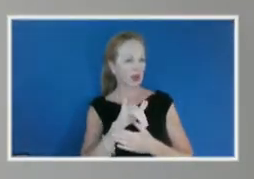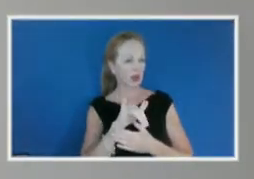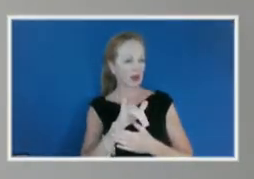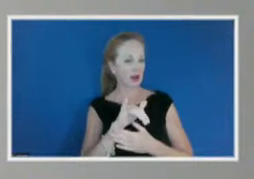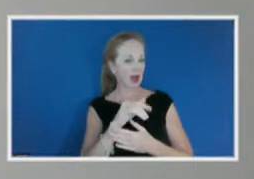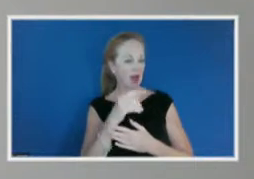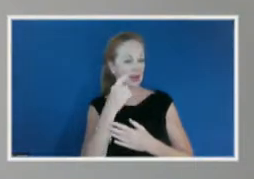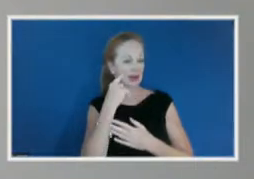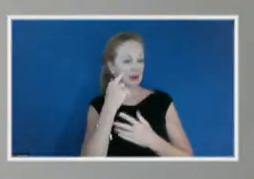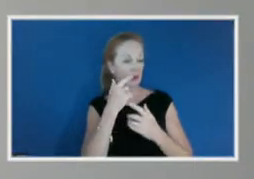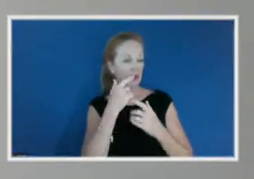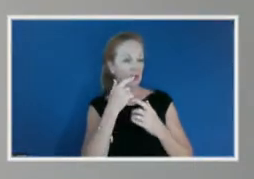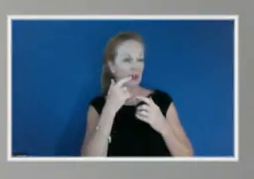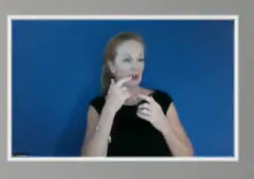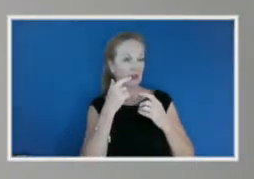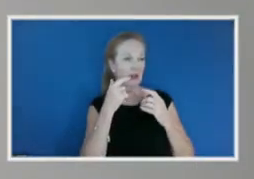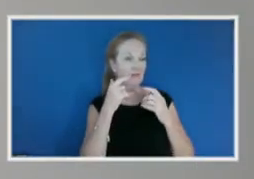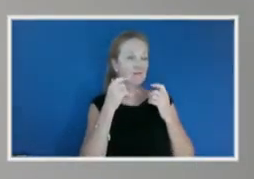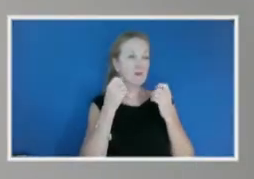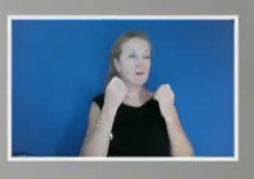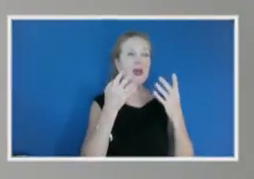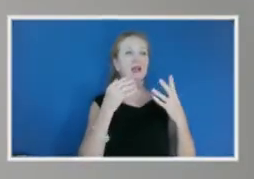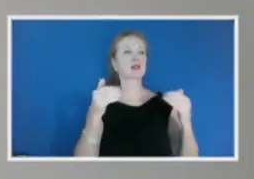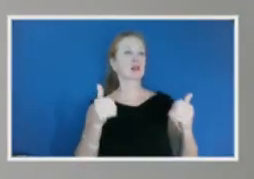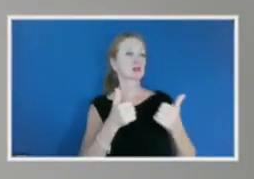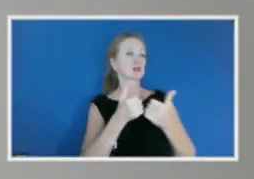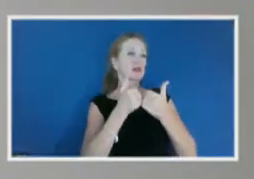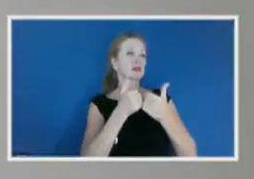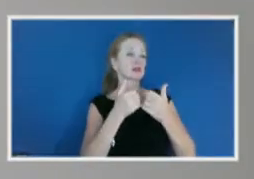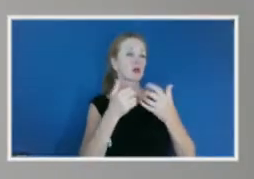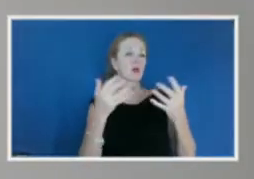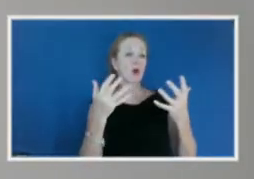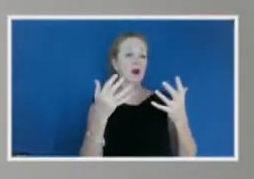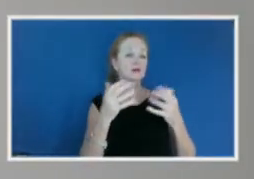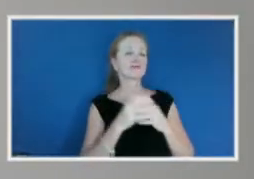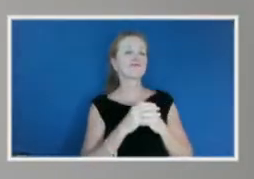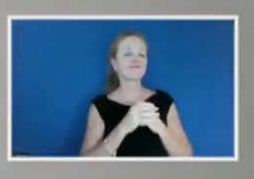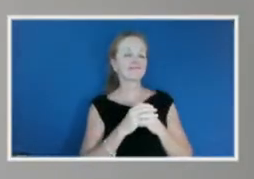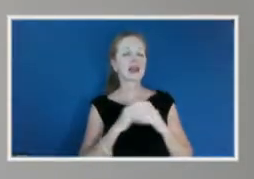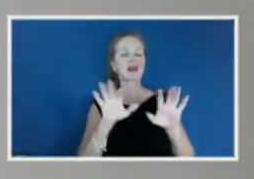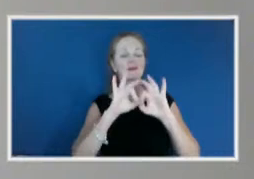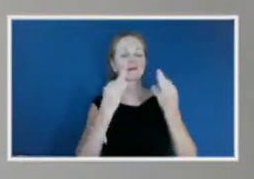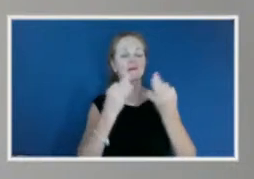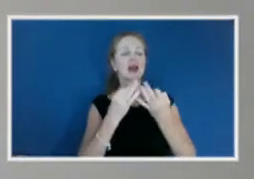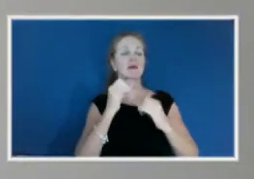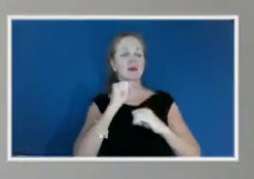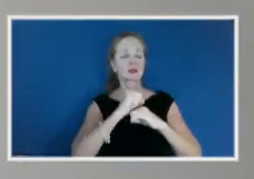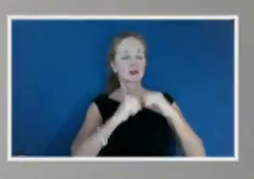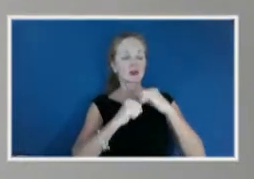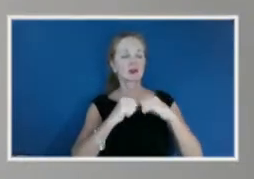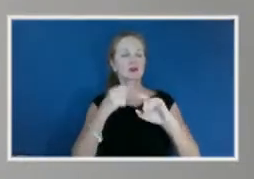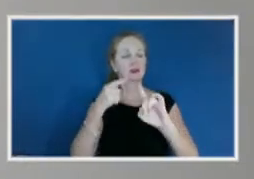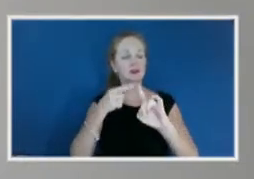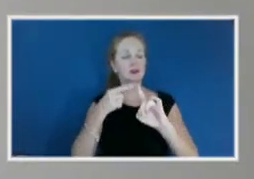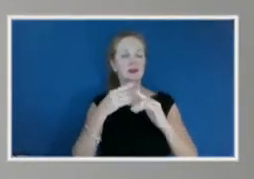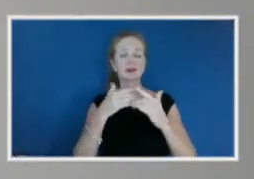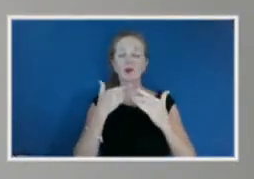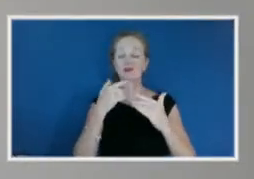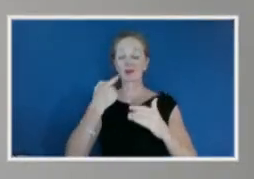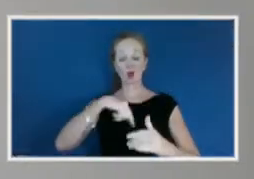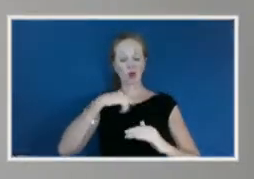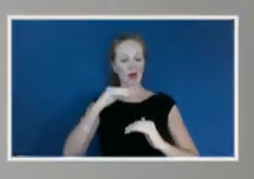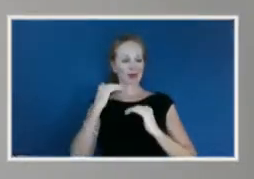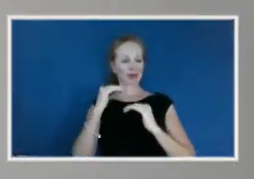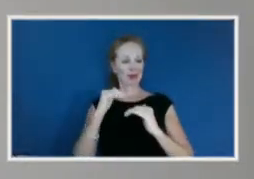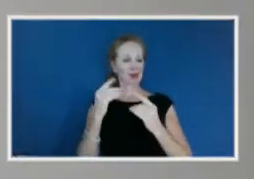hurdles is the family structure as well, because there's only so much that we're limited in what we can do